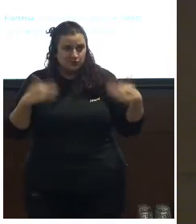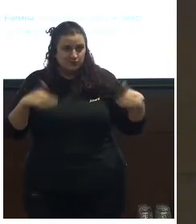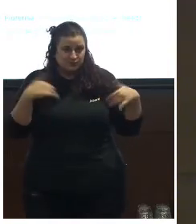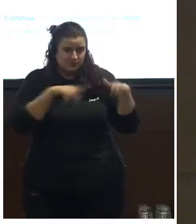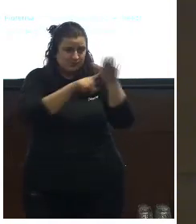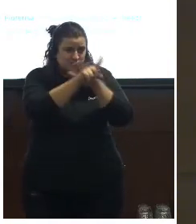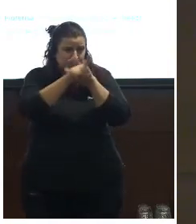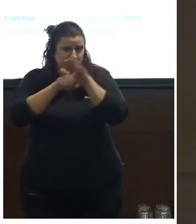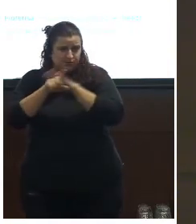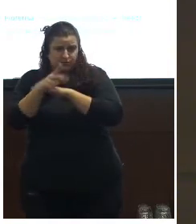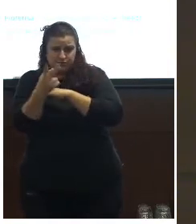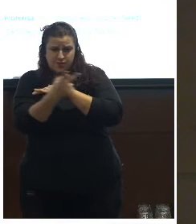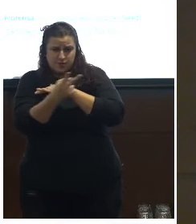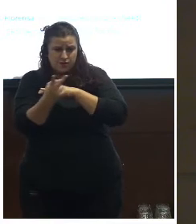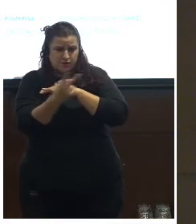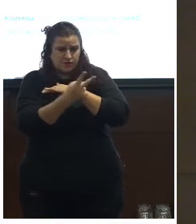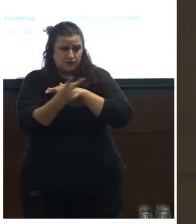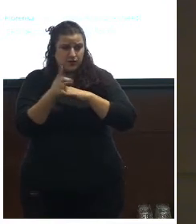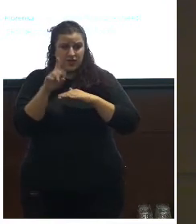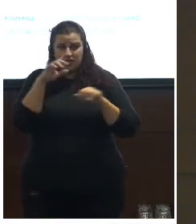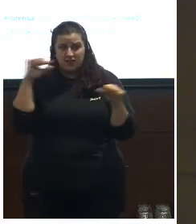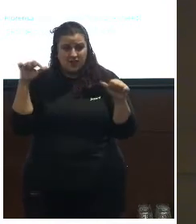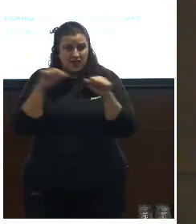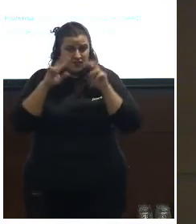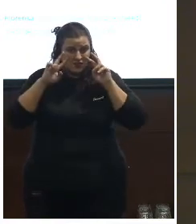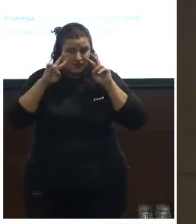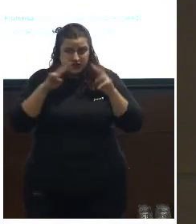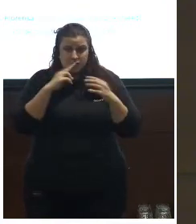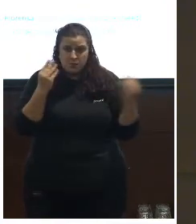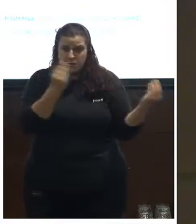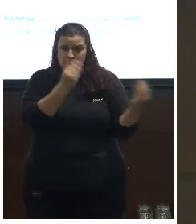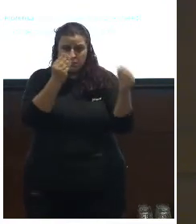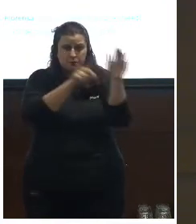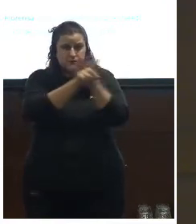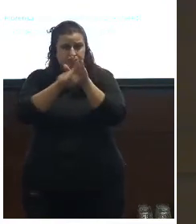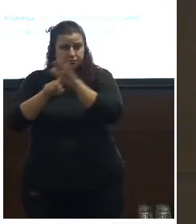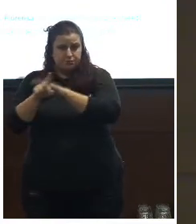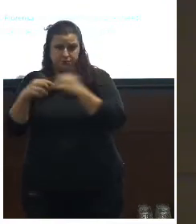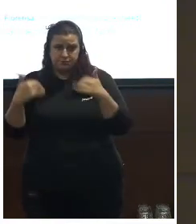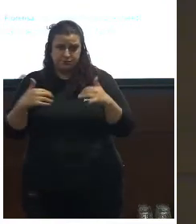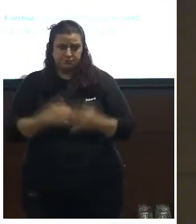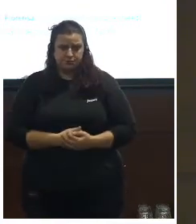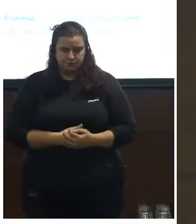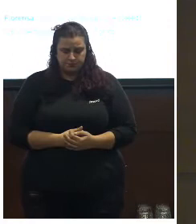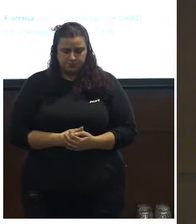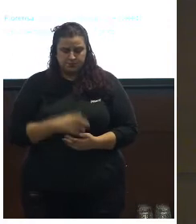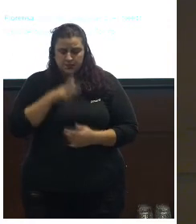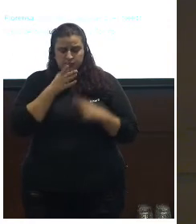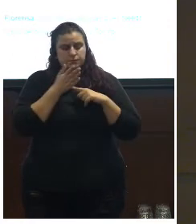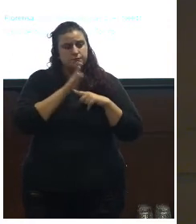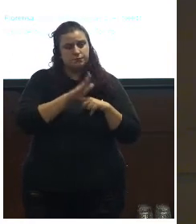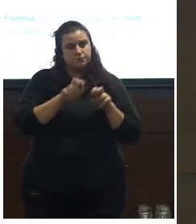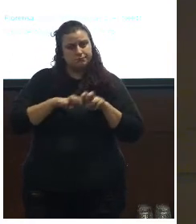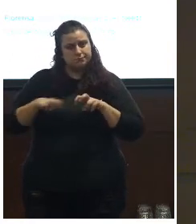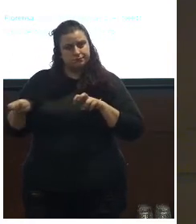years, that it really improved. So well, now I will introduce you to the panel that I have here. Next